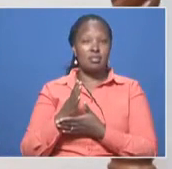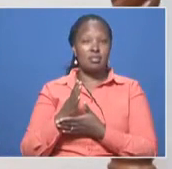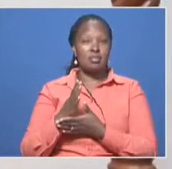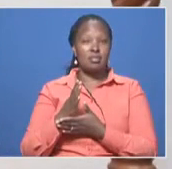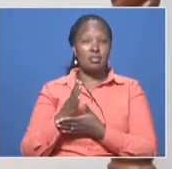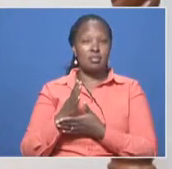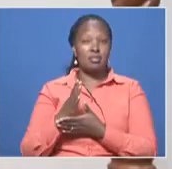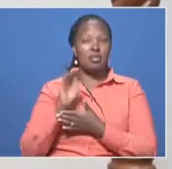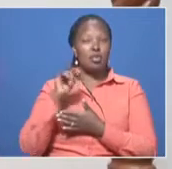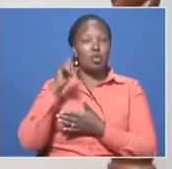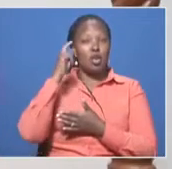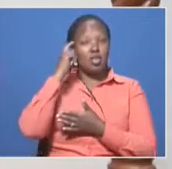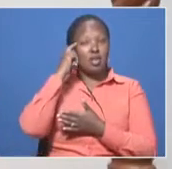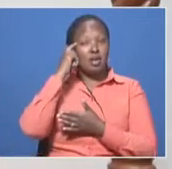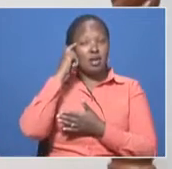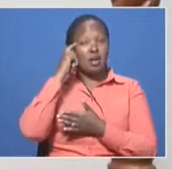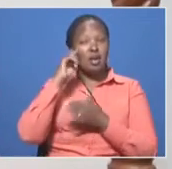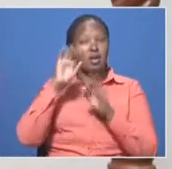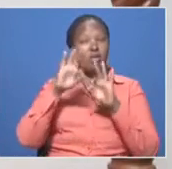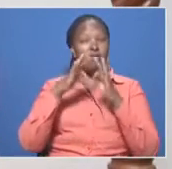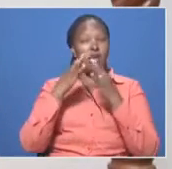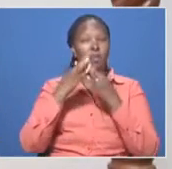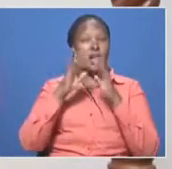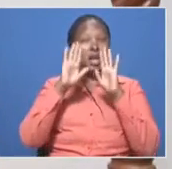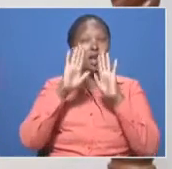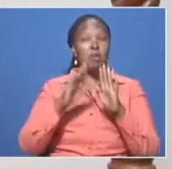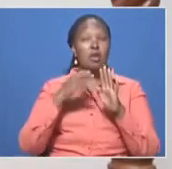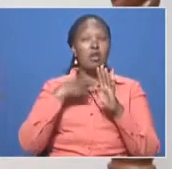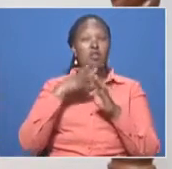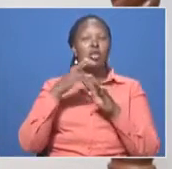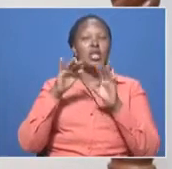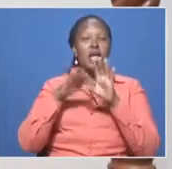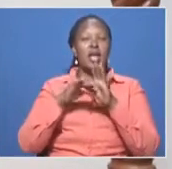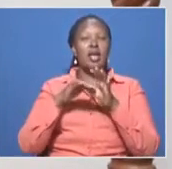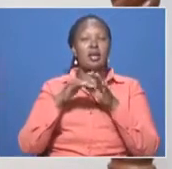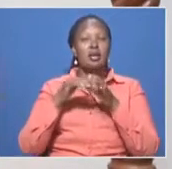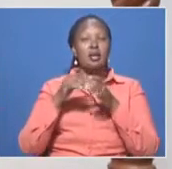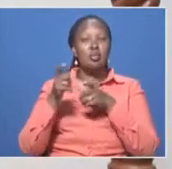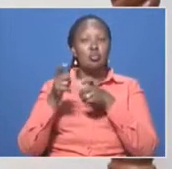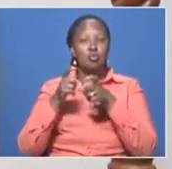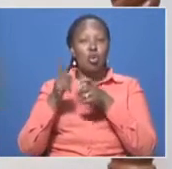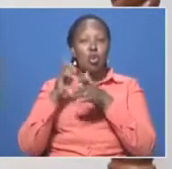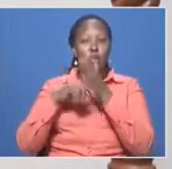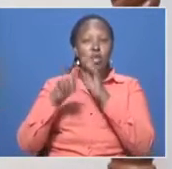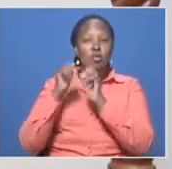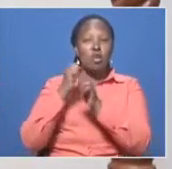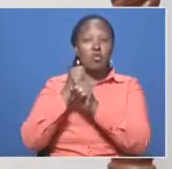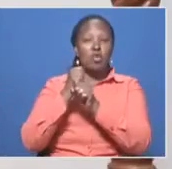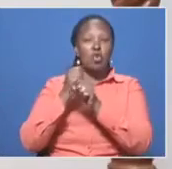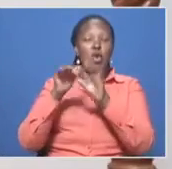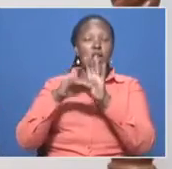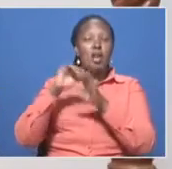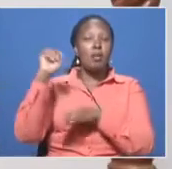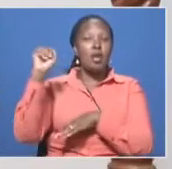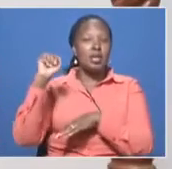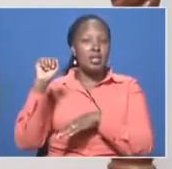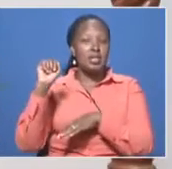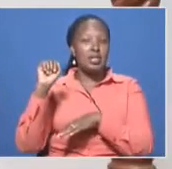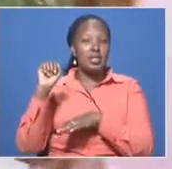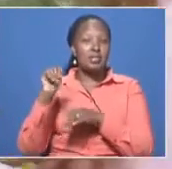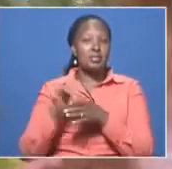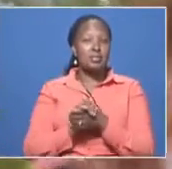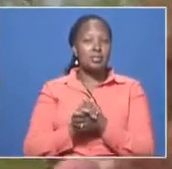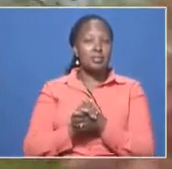do you think, an important voice in driving what they do politically as